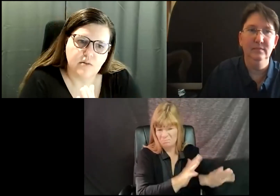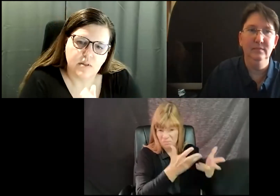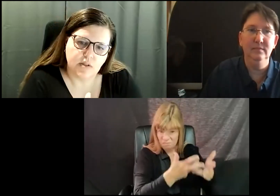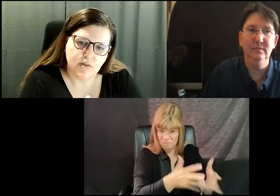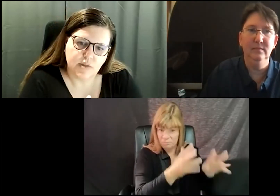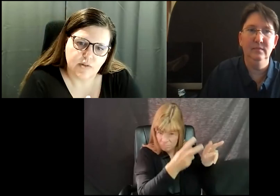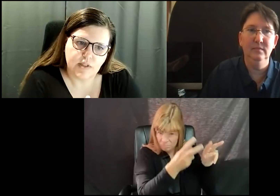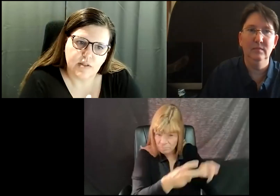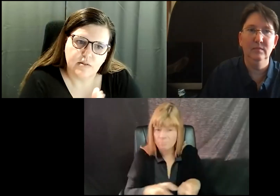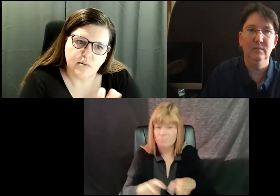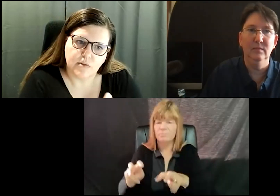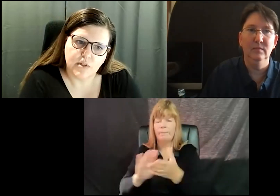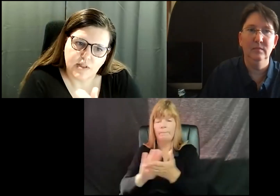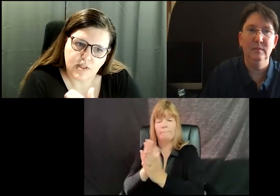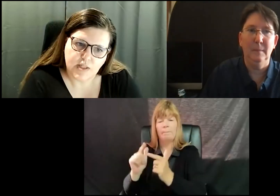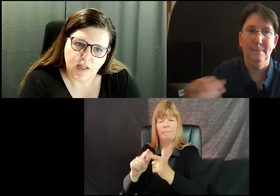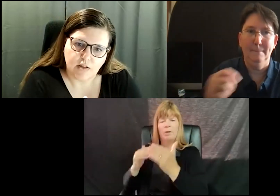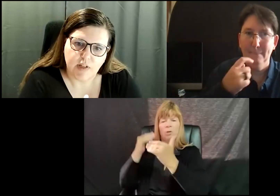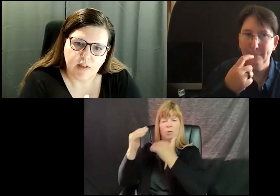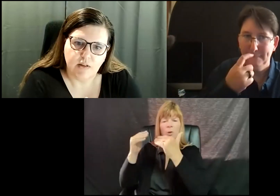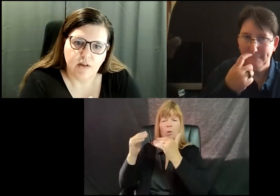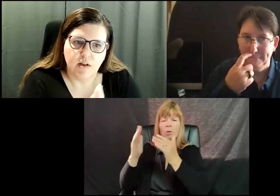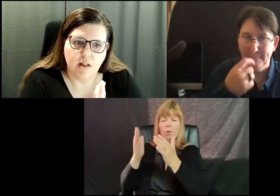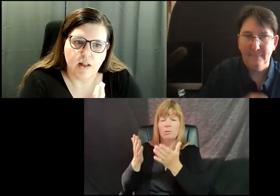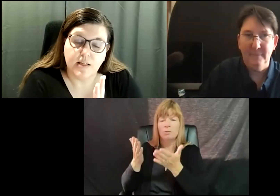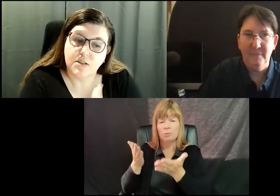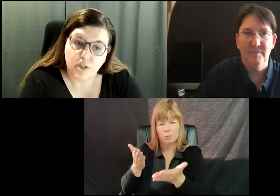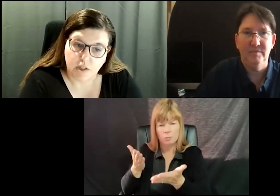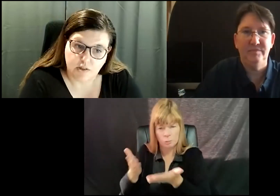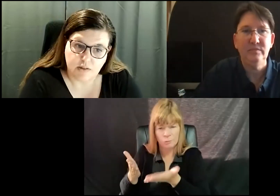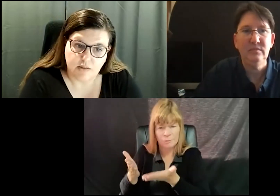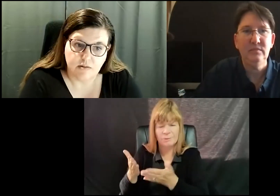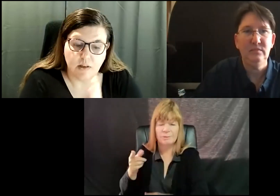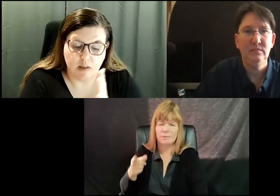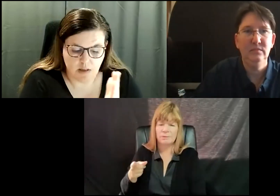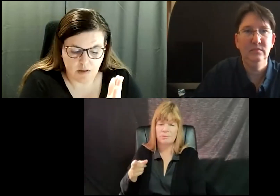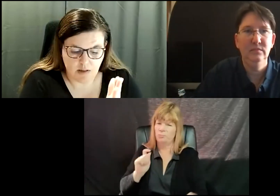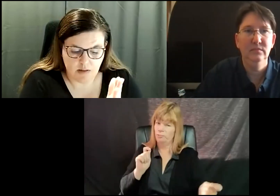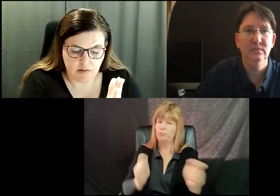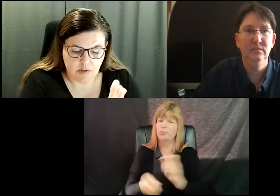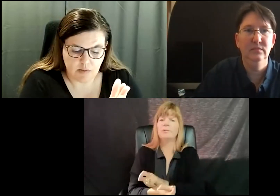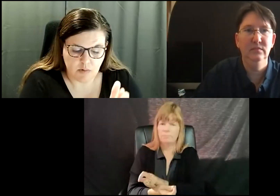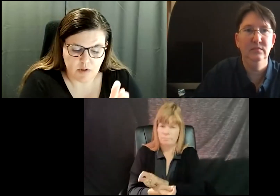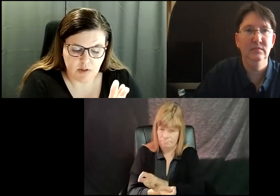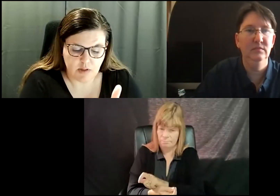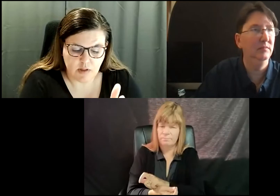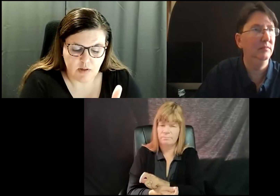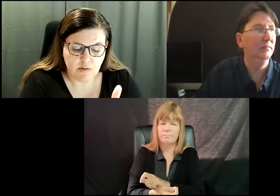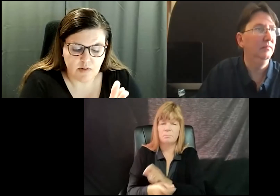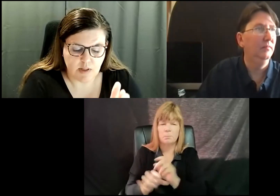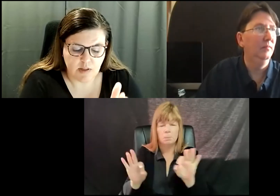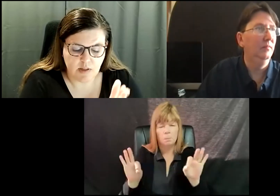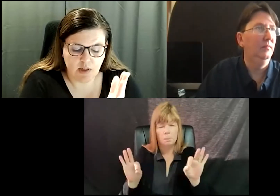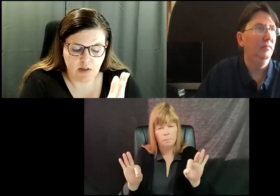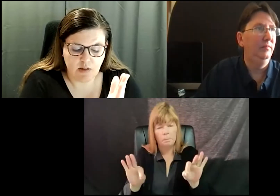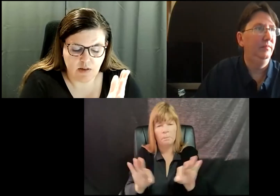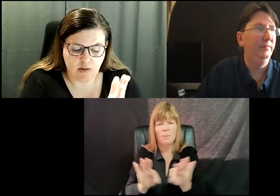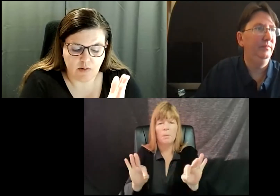move into adult services or transition out of that, it changes. And it is very important to know